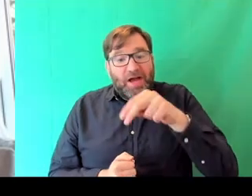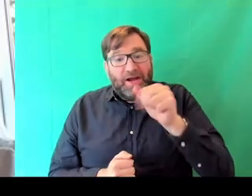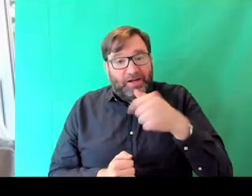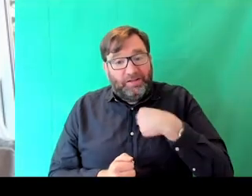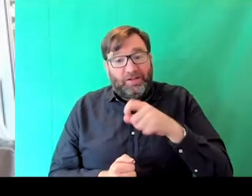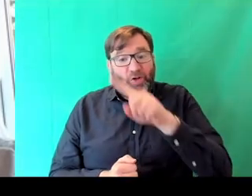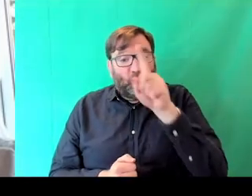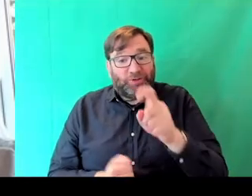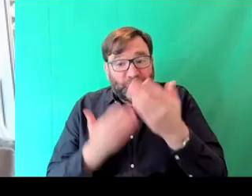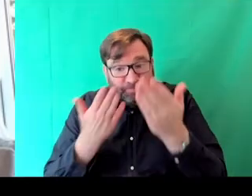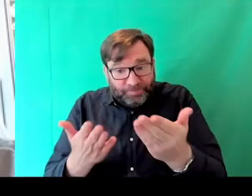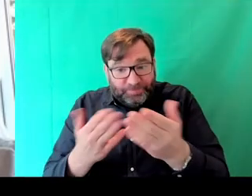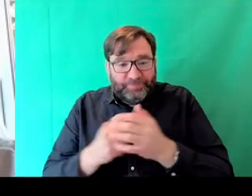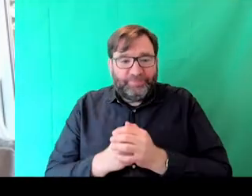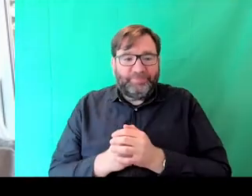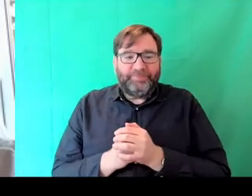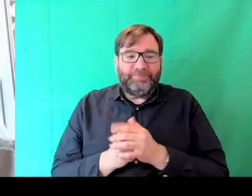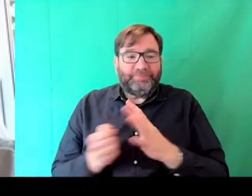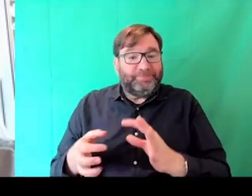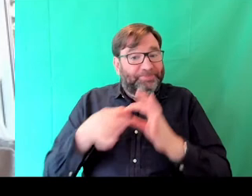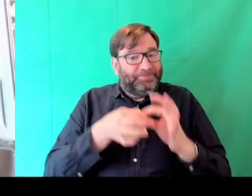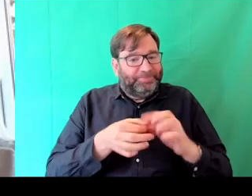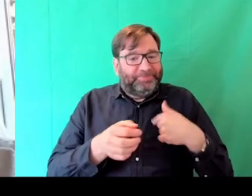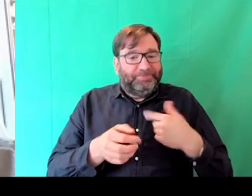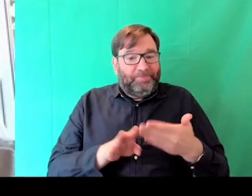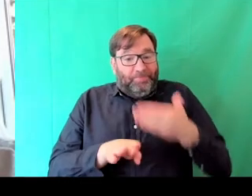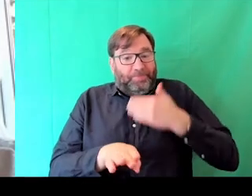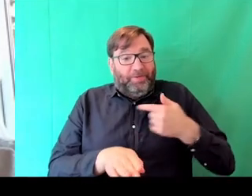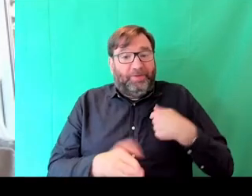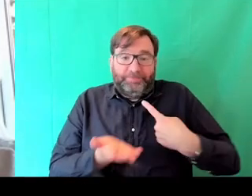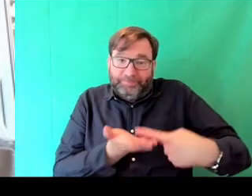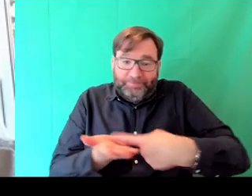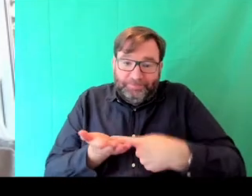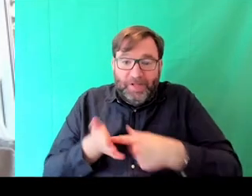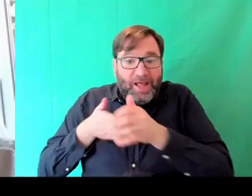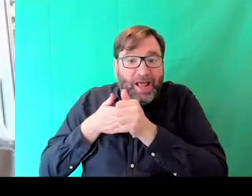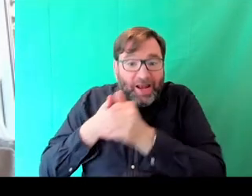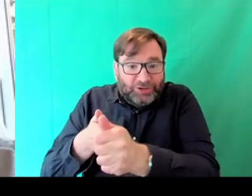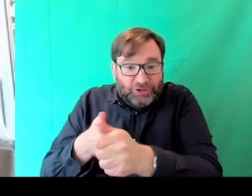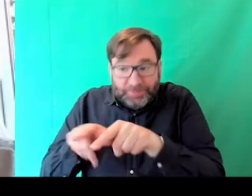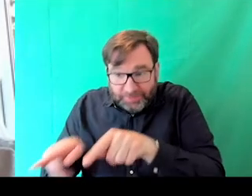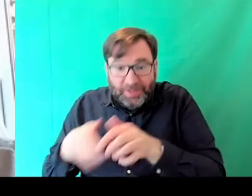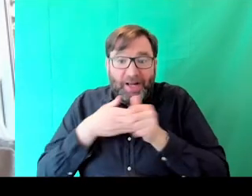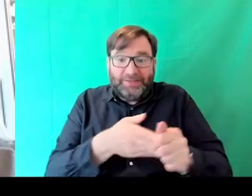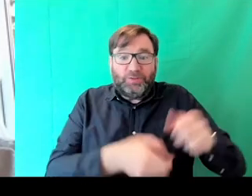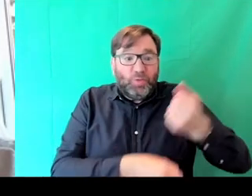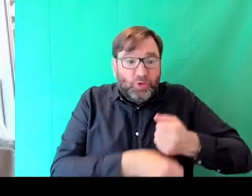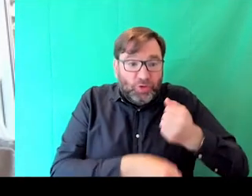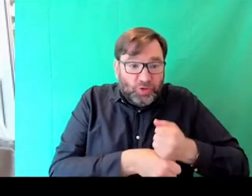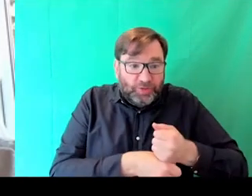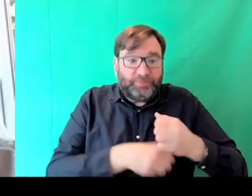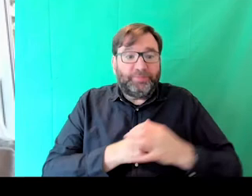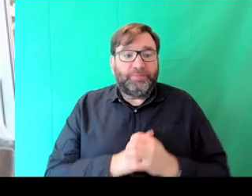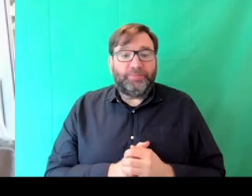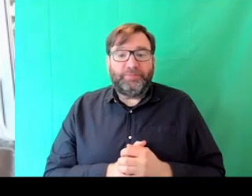women build leadership through through sports or participation in sports. Their research showed that 94% of women